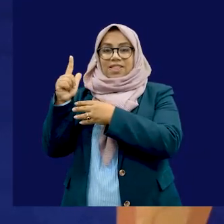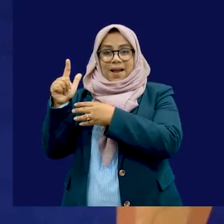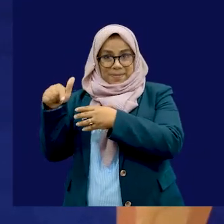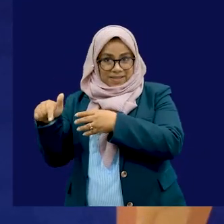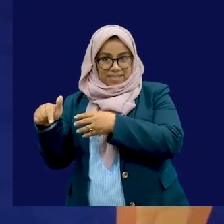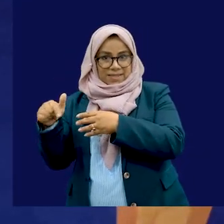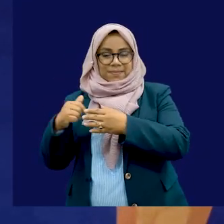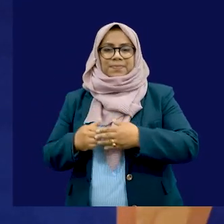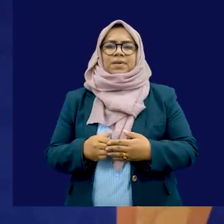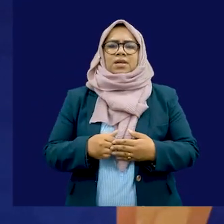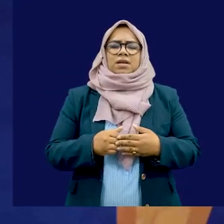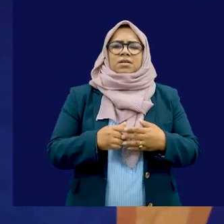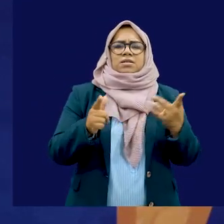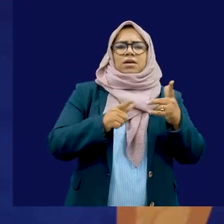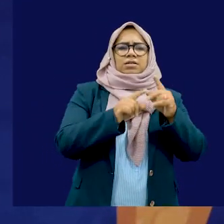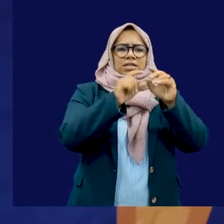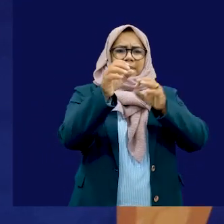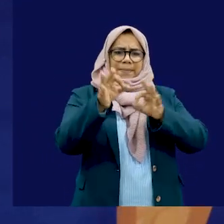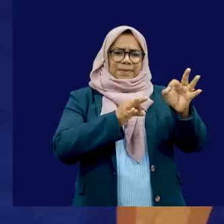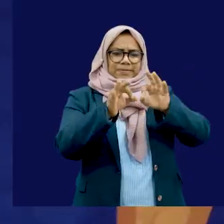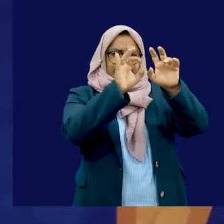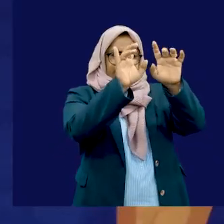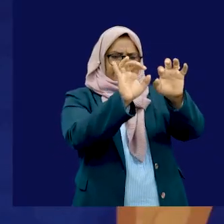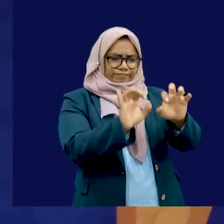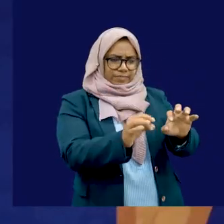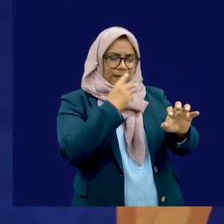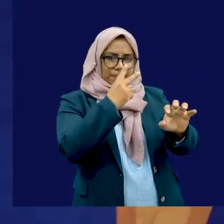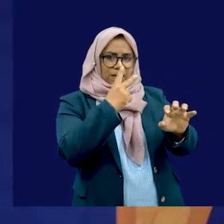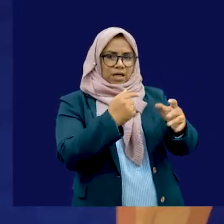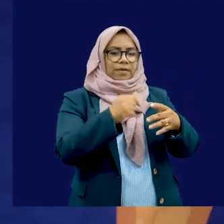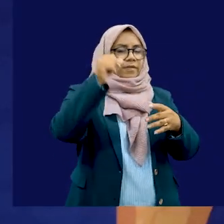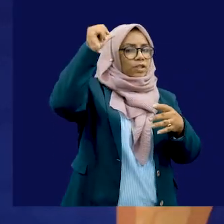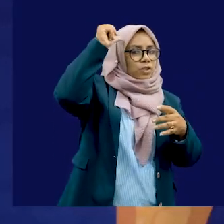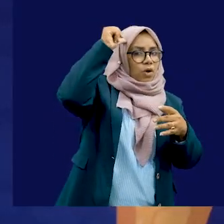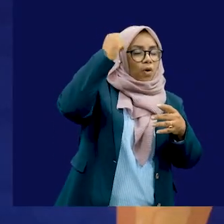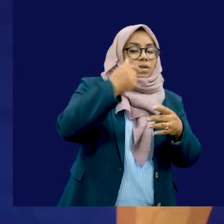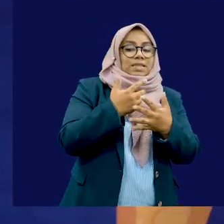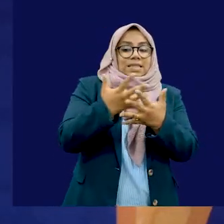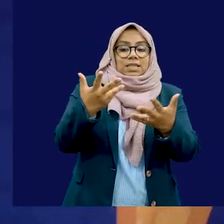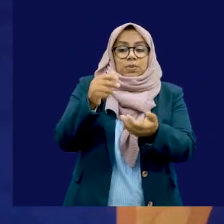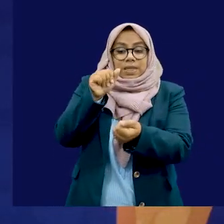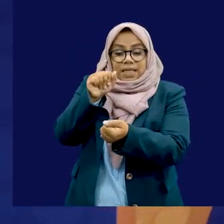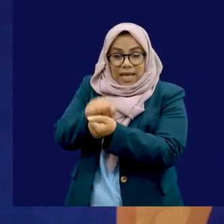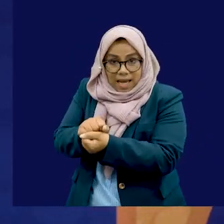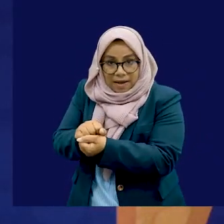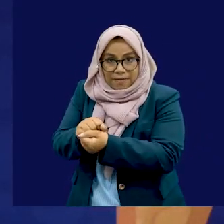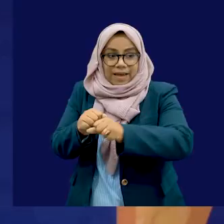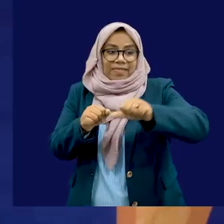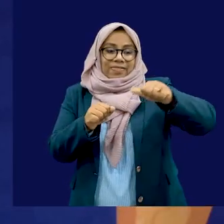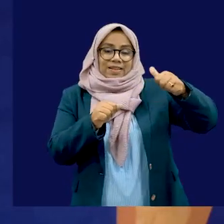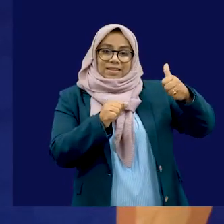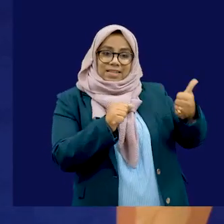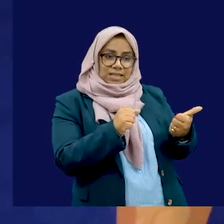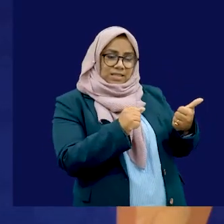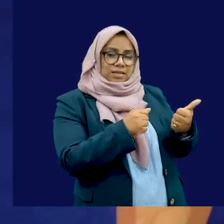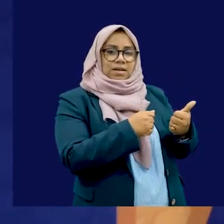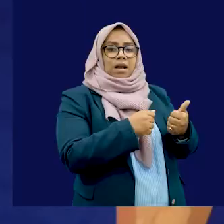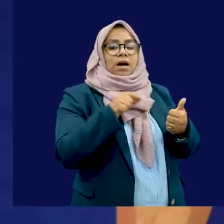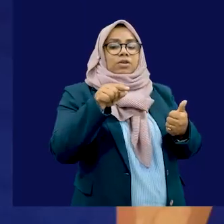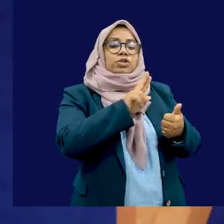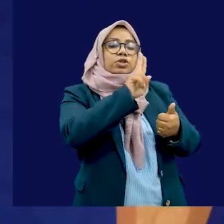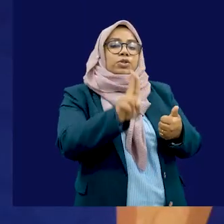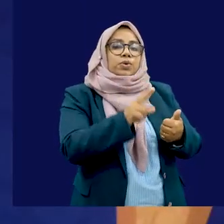cash at the bank, value of the inventory, value of work in progress, value of any raw materials, and any